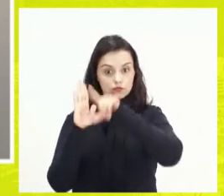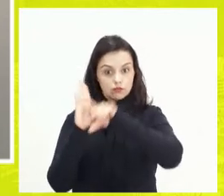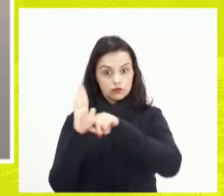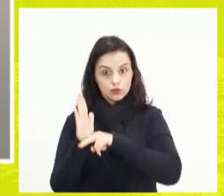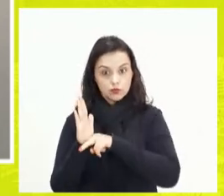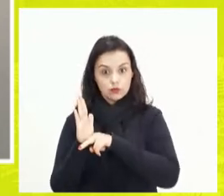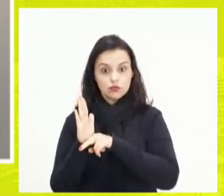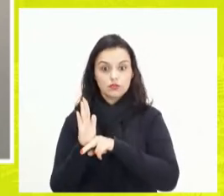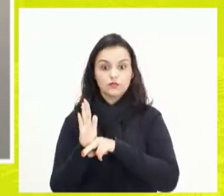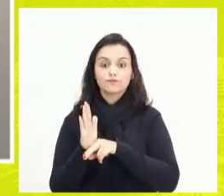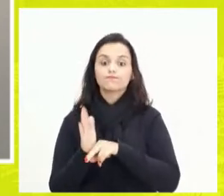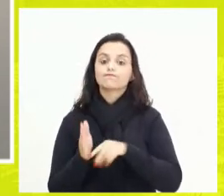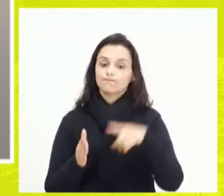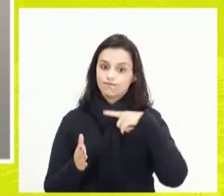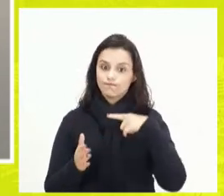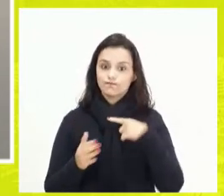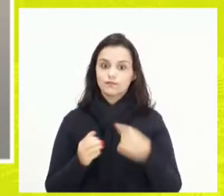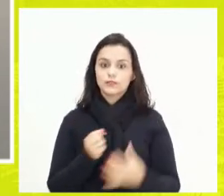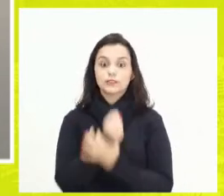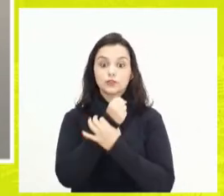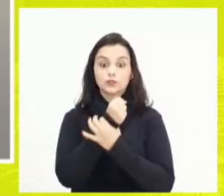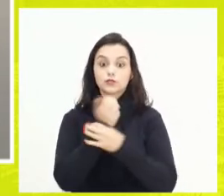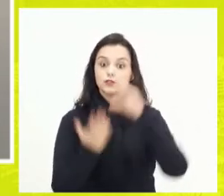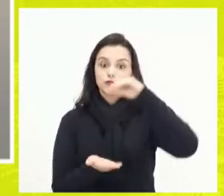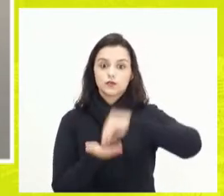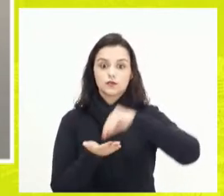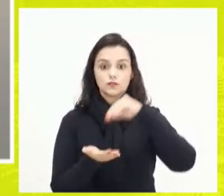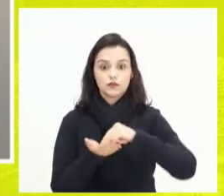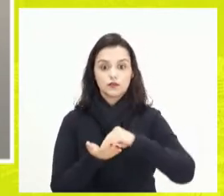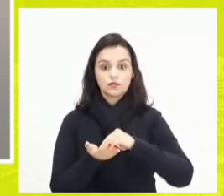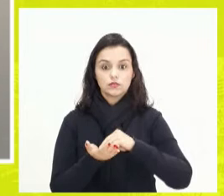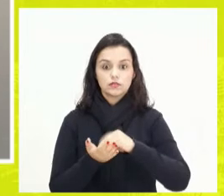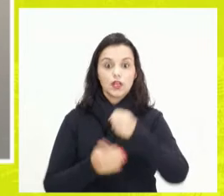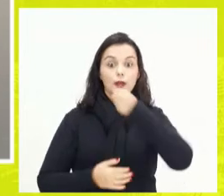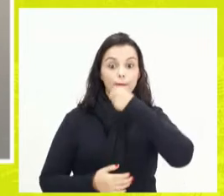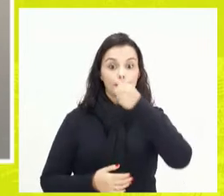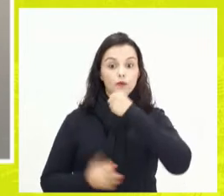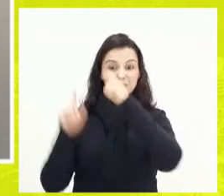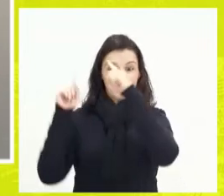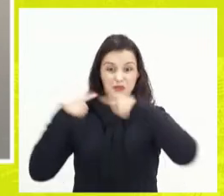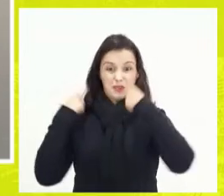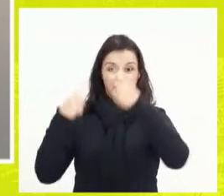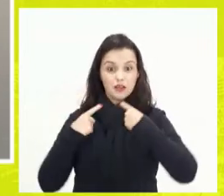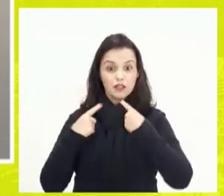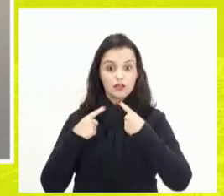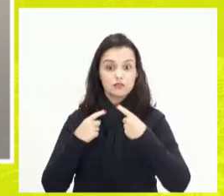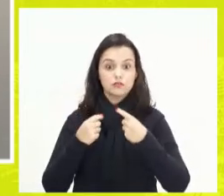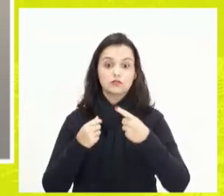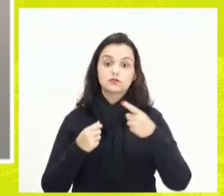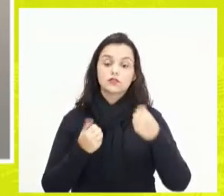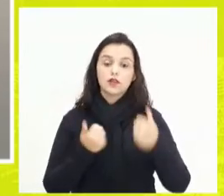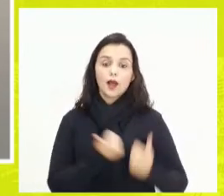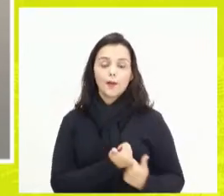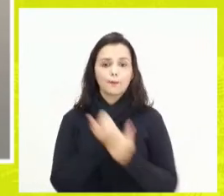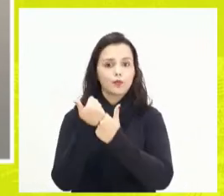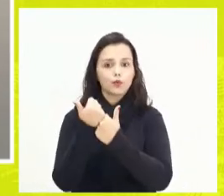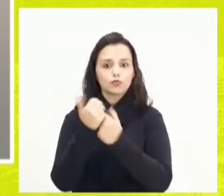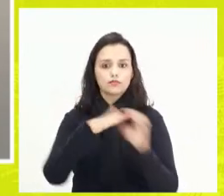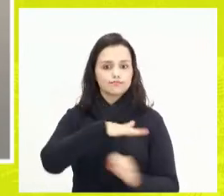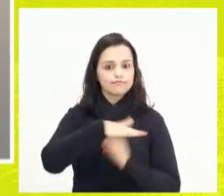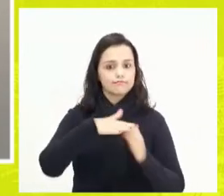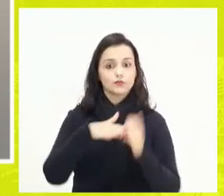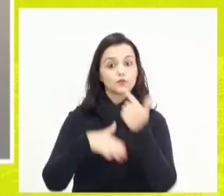insecurity and i have seen many times reporters being attacked and do not receive support from the